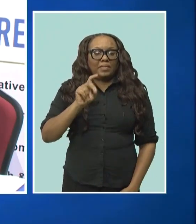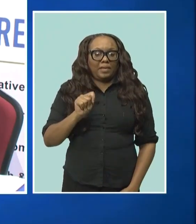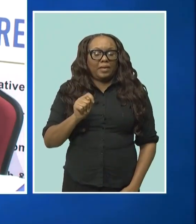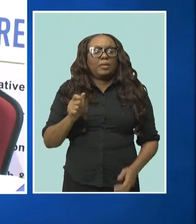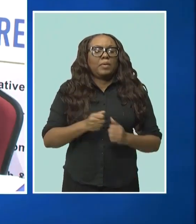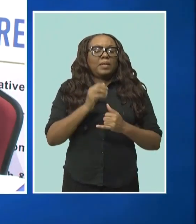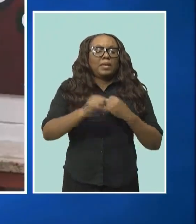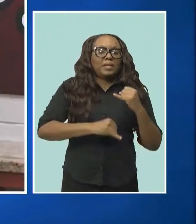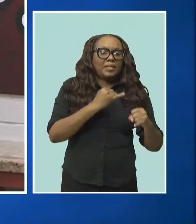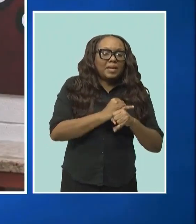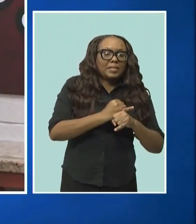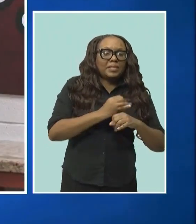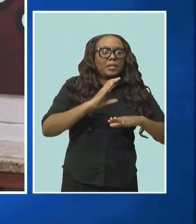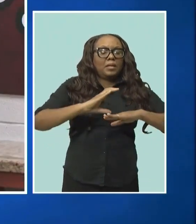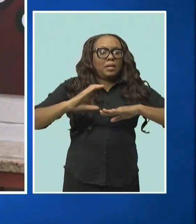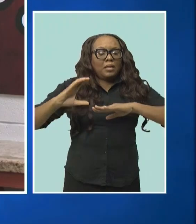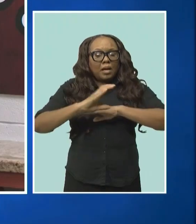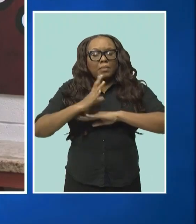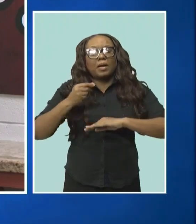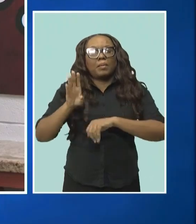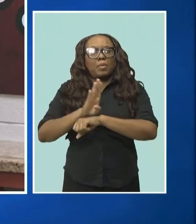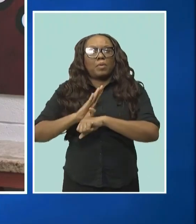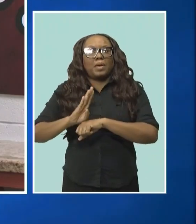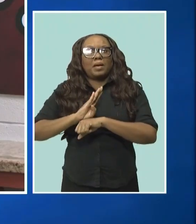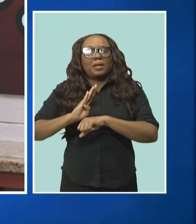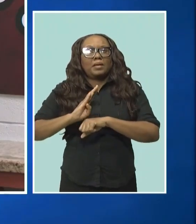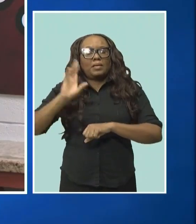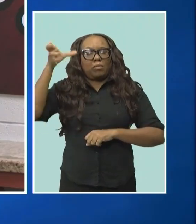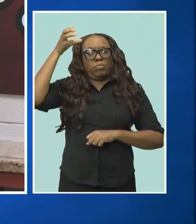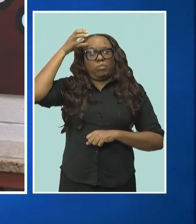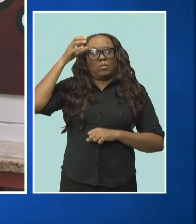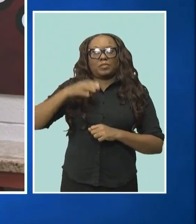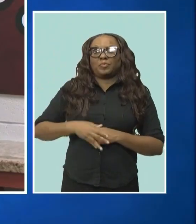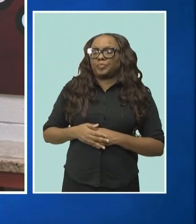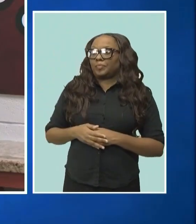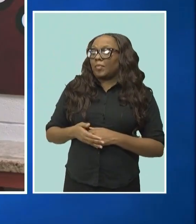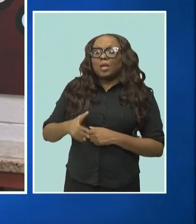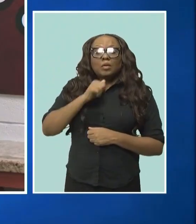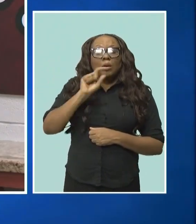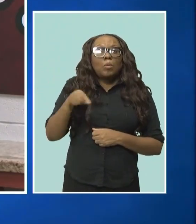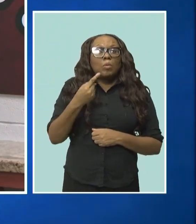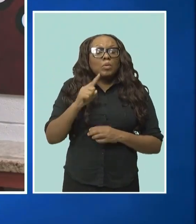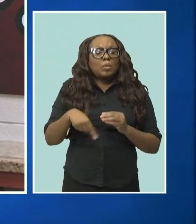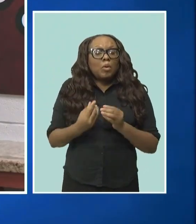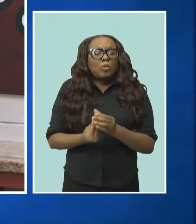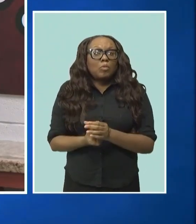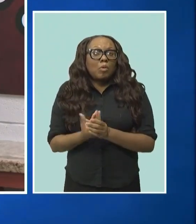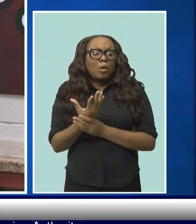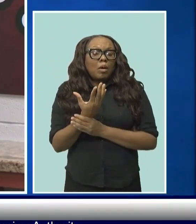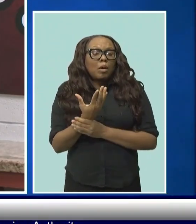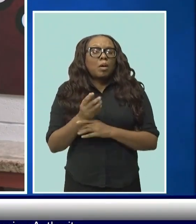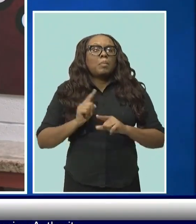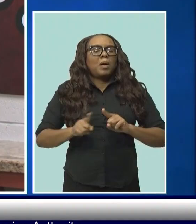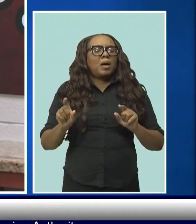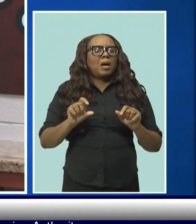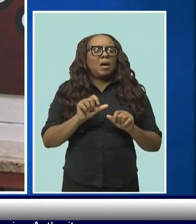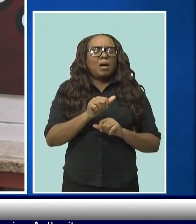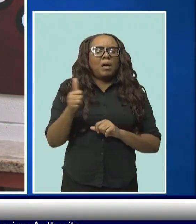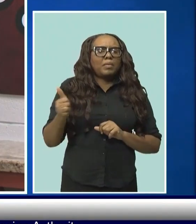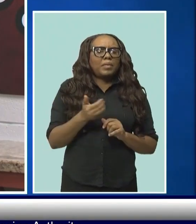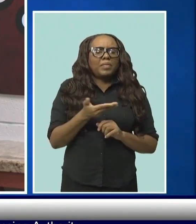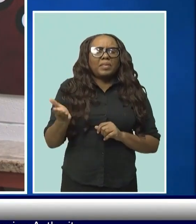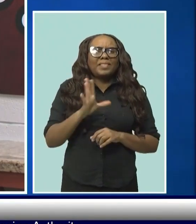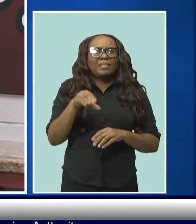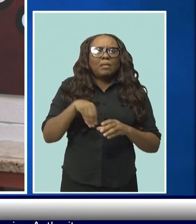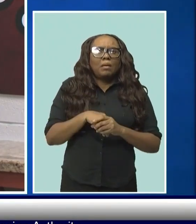experts. It's not just about the theory of growing medicinal cannabis. It's also about the practical aspects of what you now need